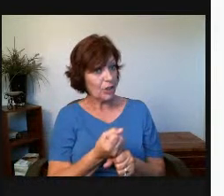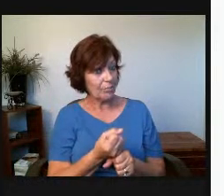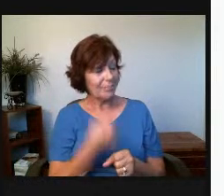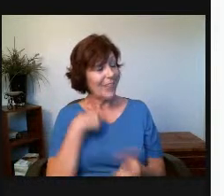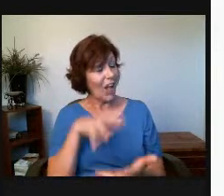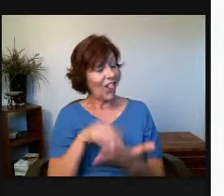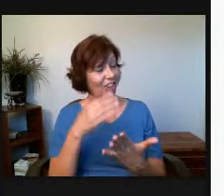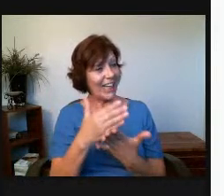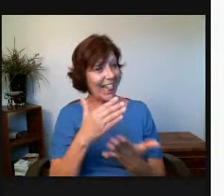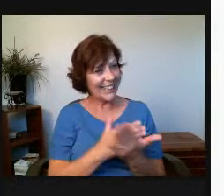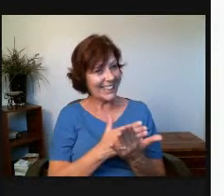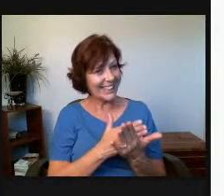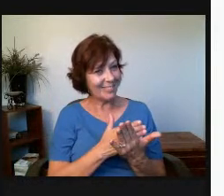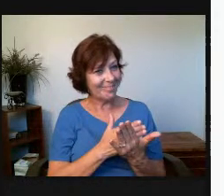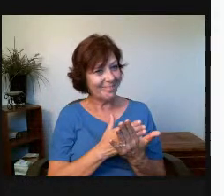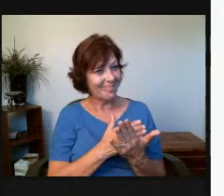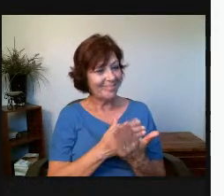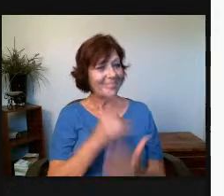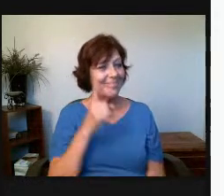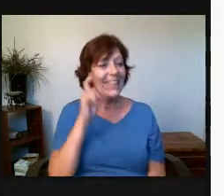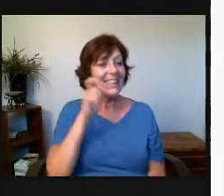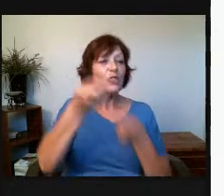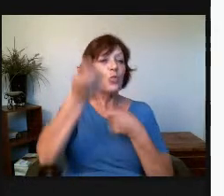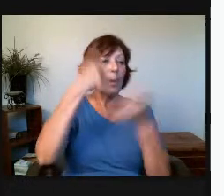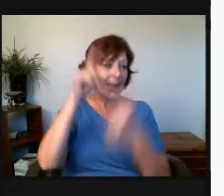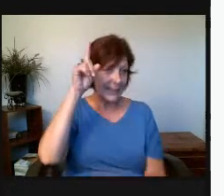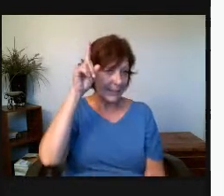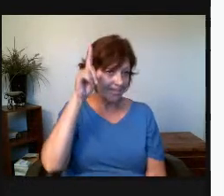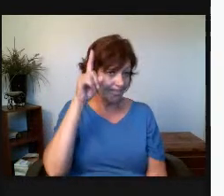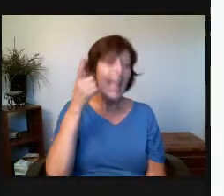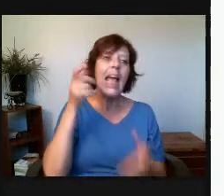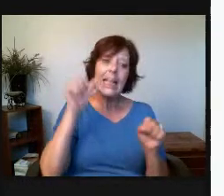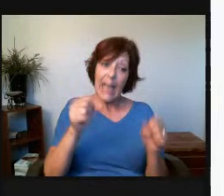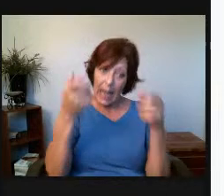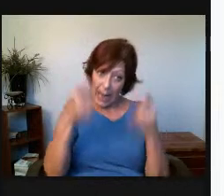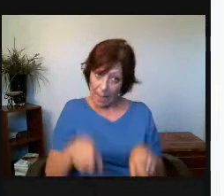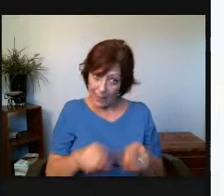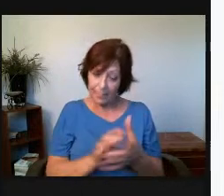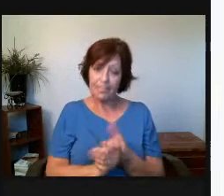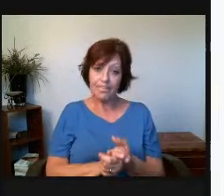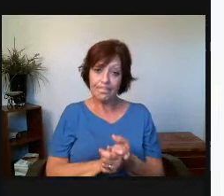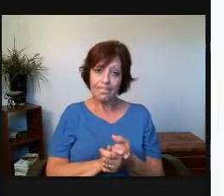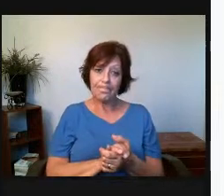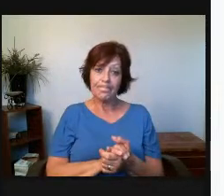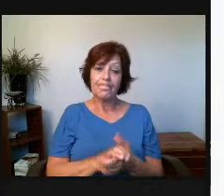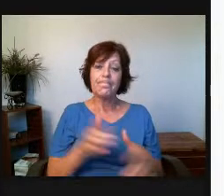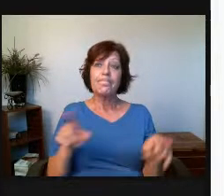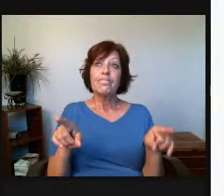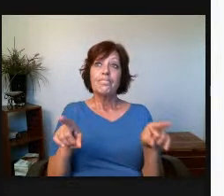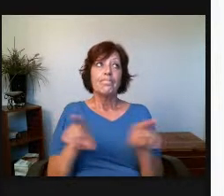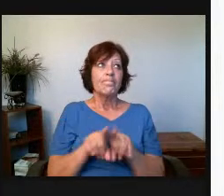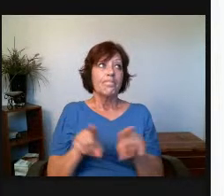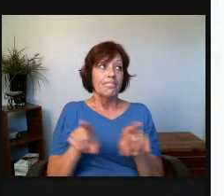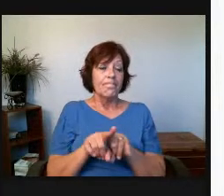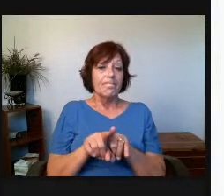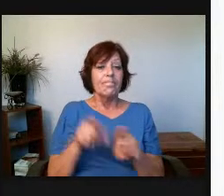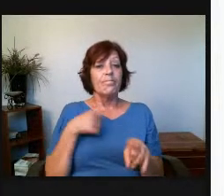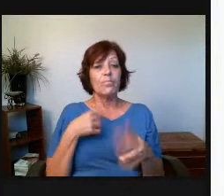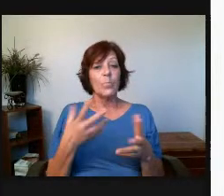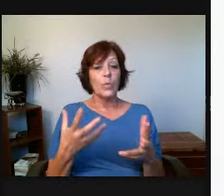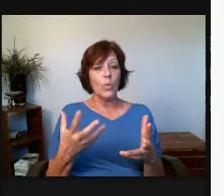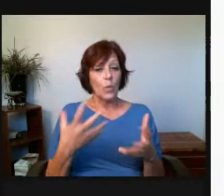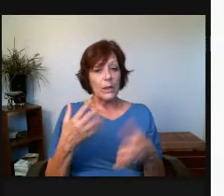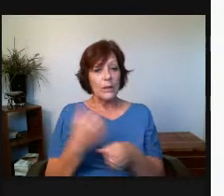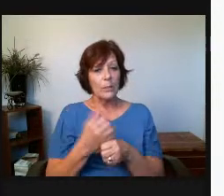lesson. So keep in mind that may happen. So we also want to